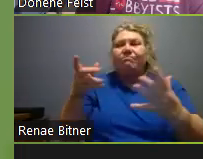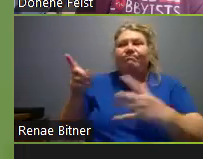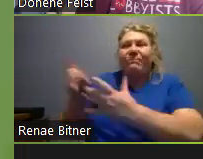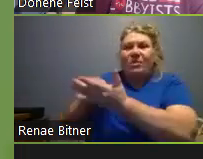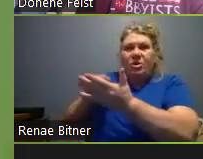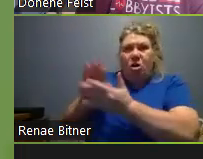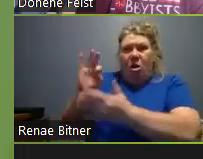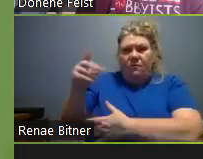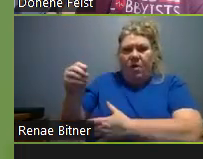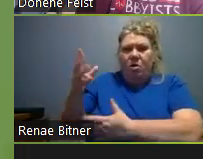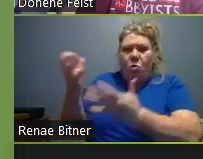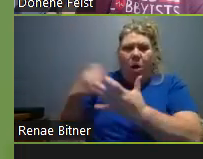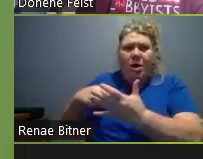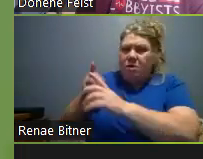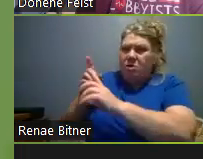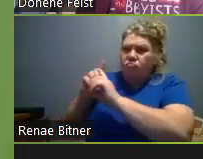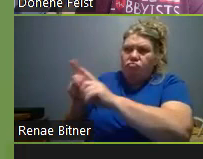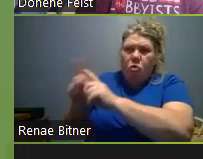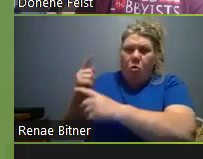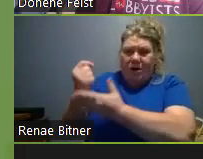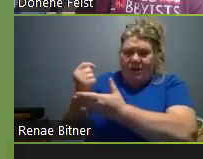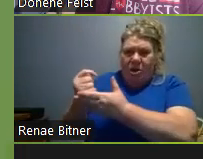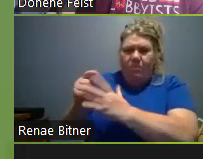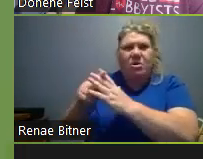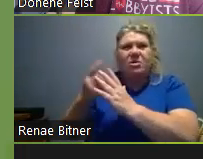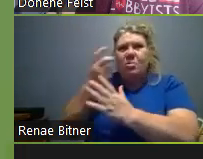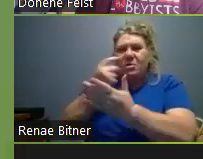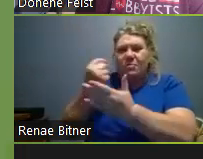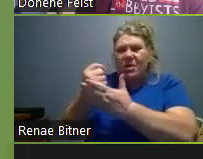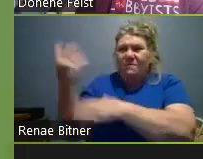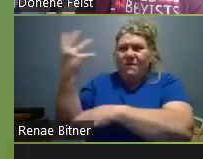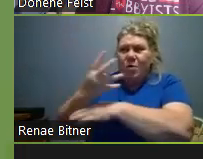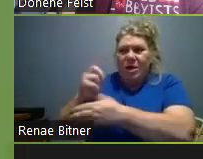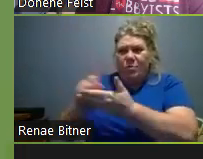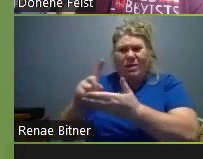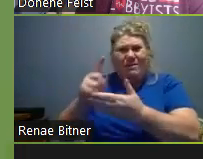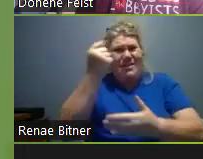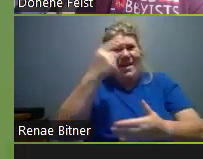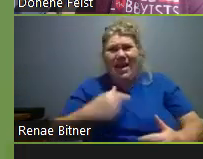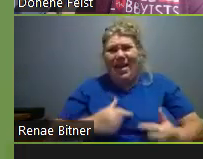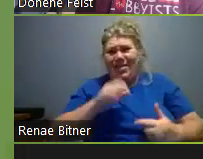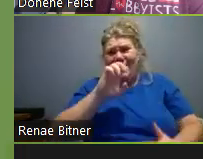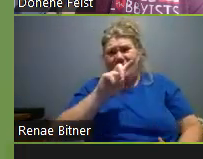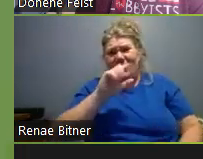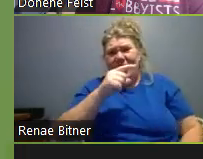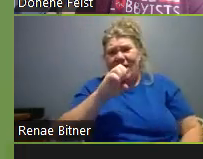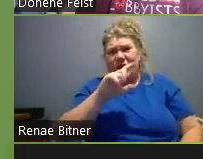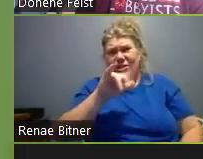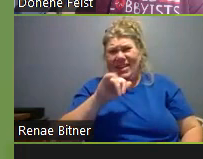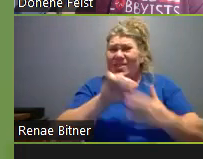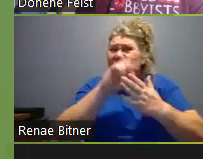for therapy, start speech therapy 4 days a week. Well, I live in Edgeley, and that's a 2-hour drive every